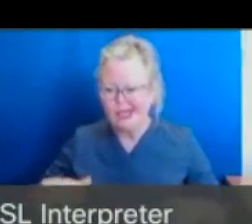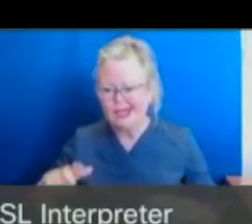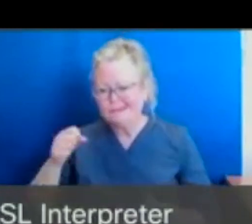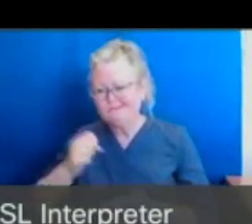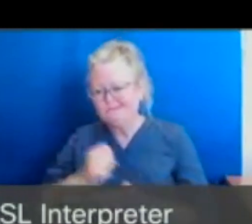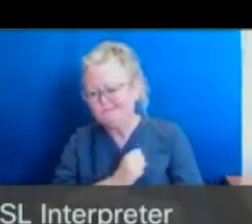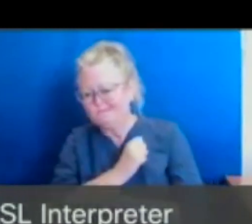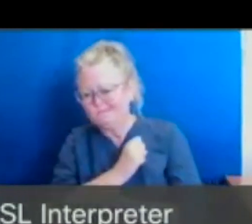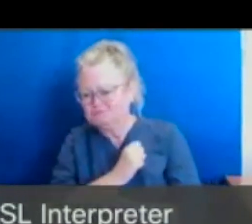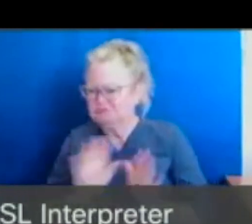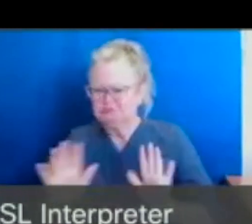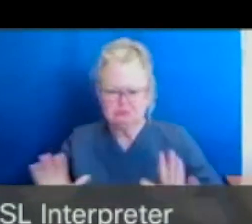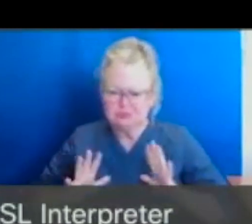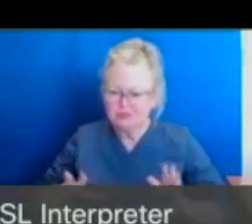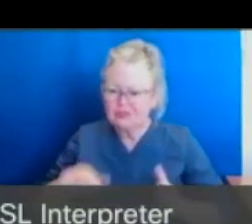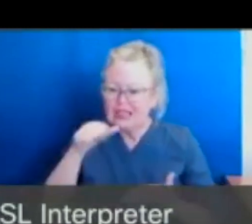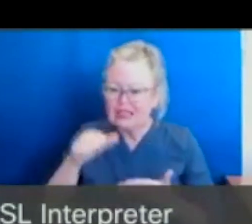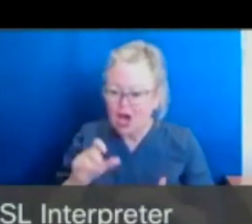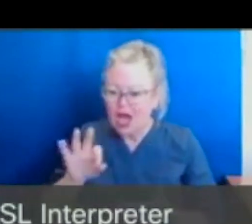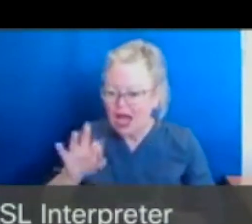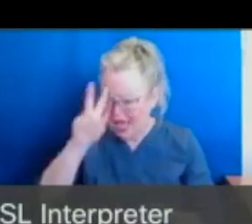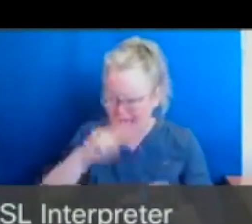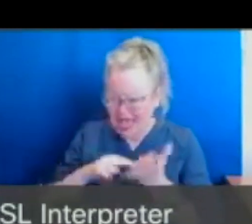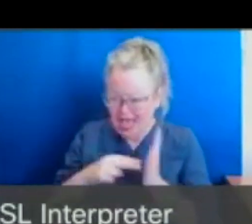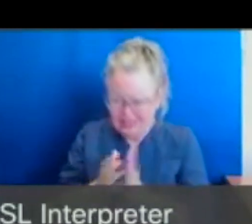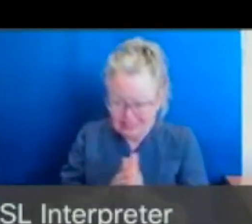that letter of intent deadline entirely.